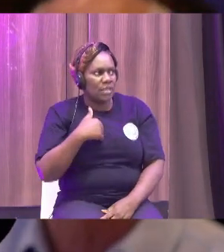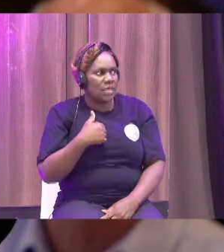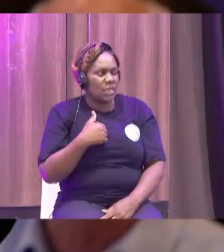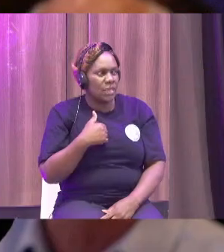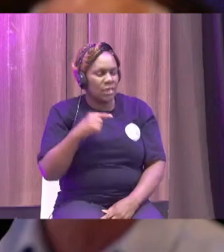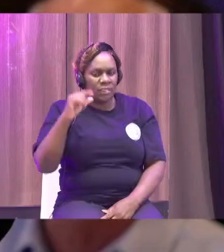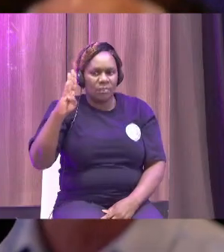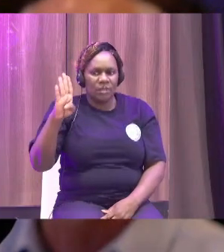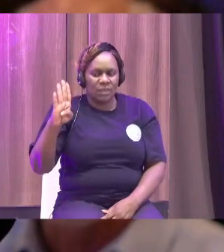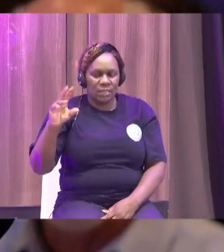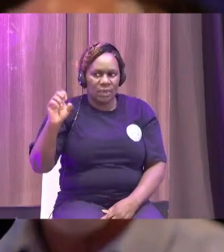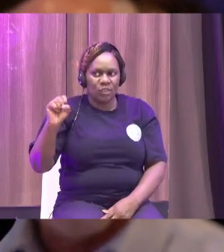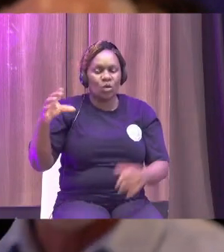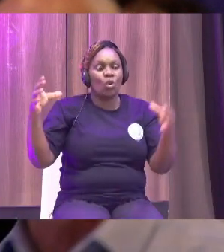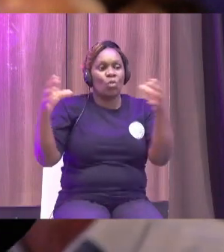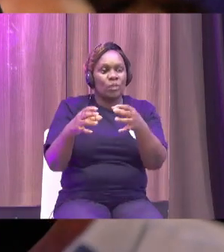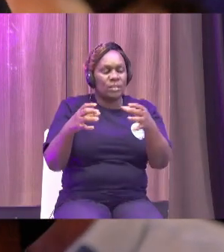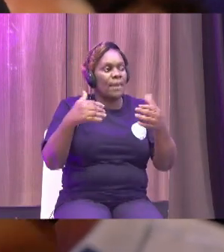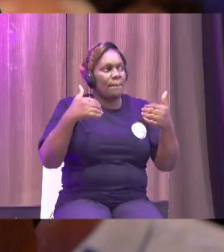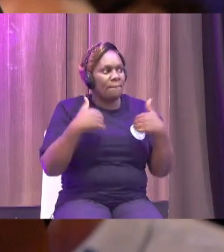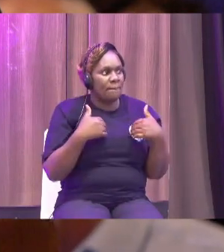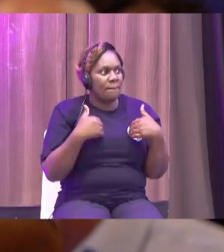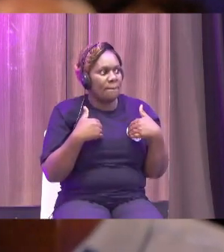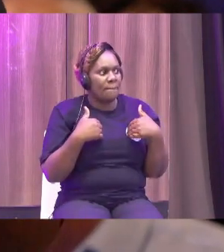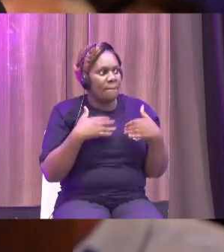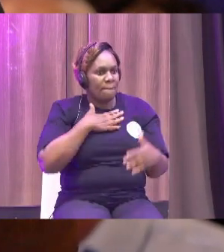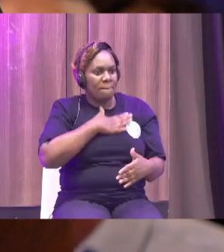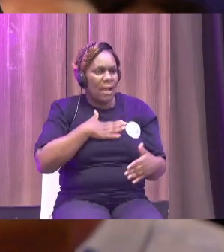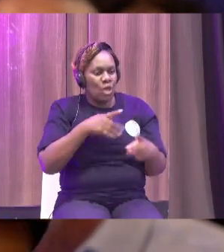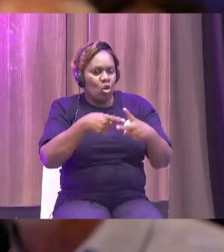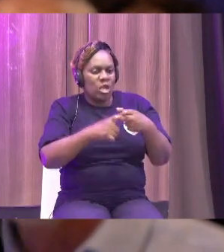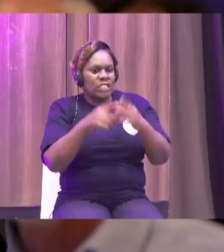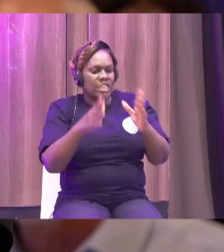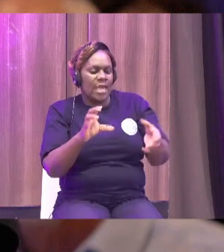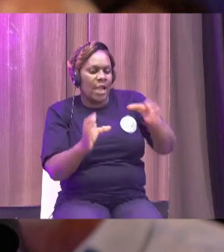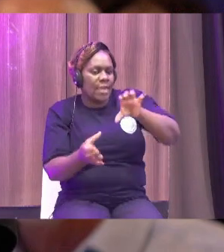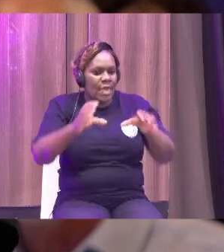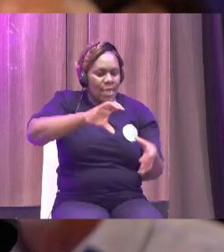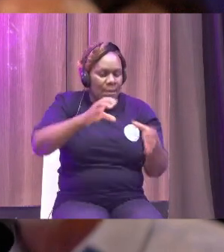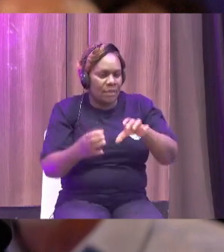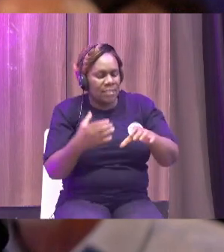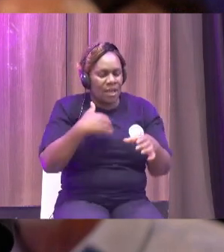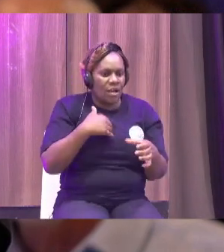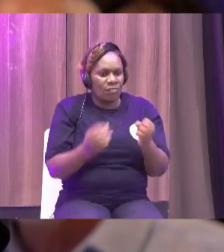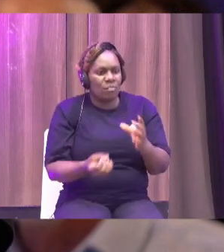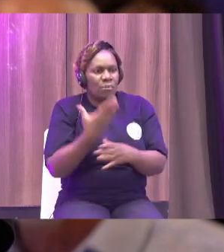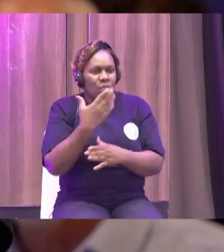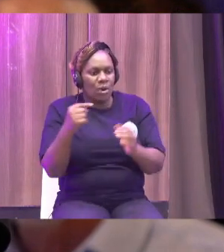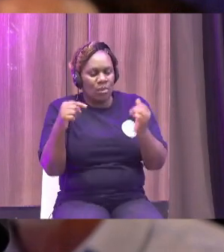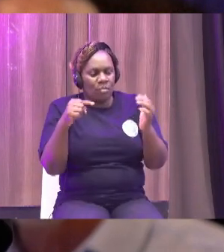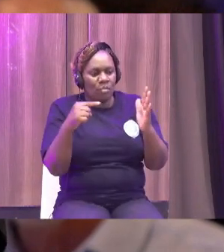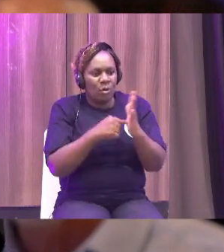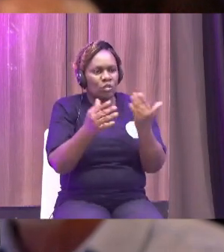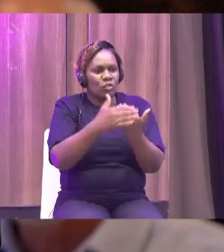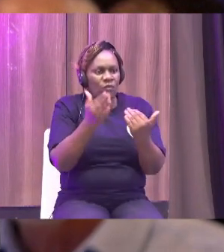to the GBS community. I'm a bioengineer chemist, and we have been developing a point-of-care diagnostic